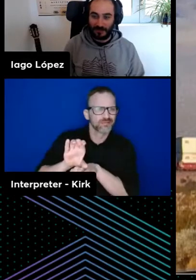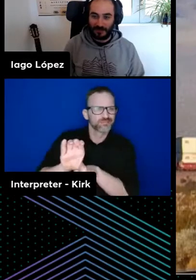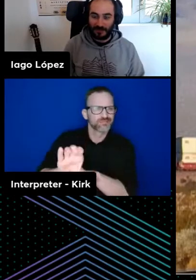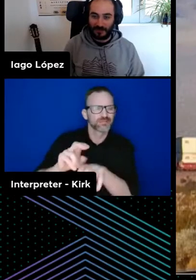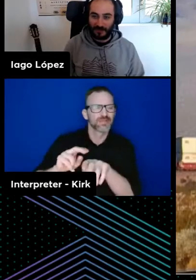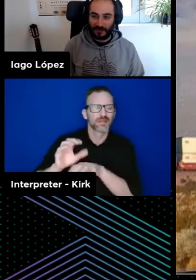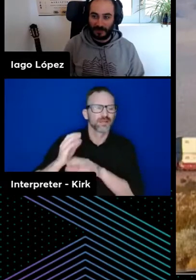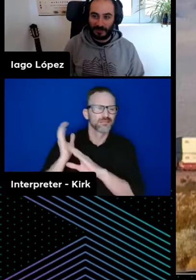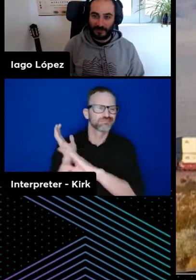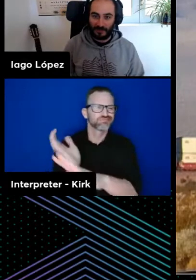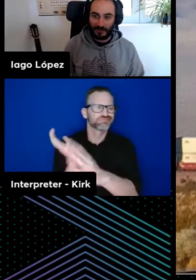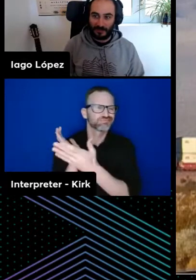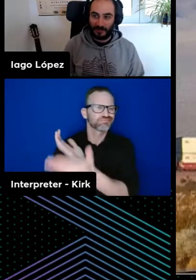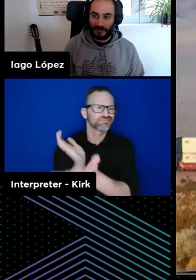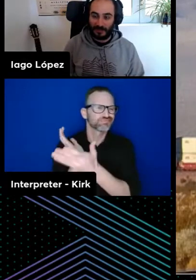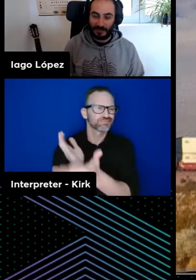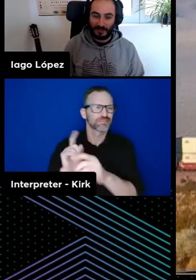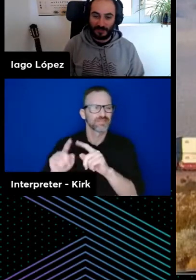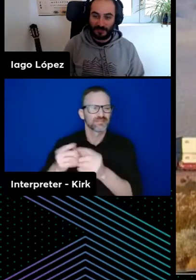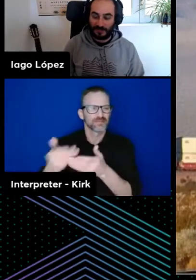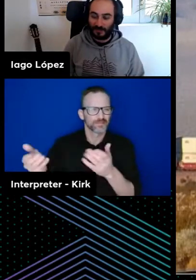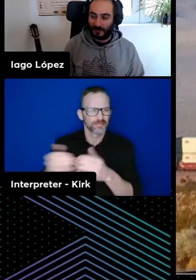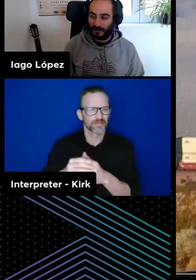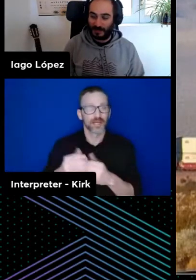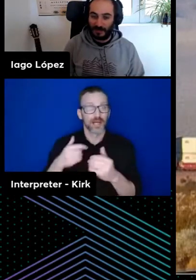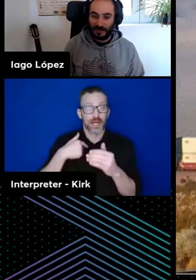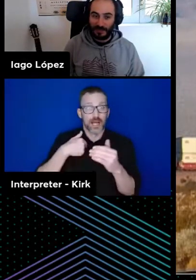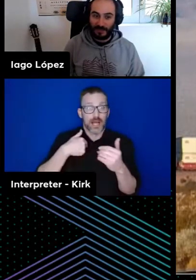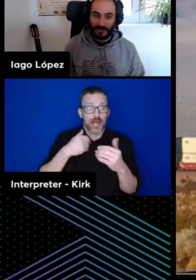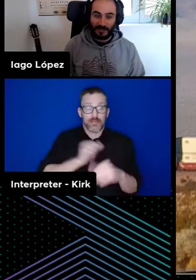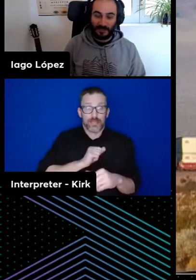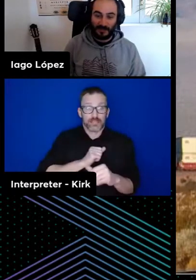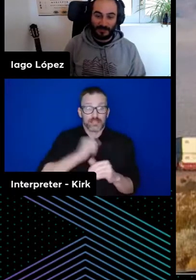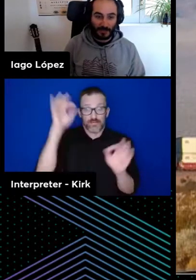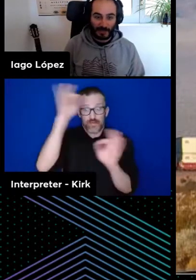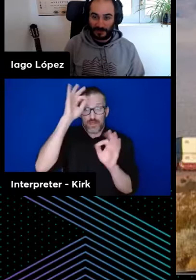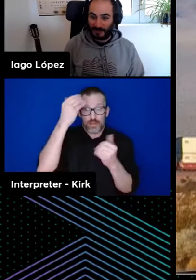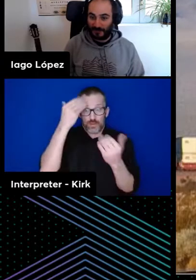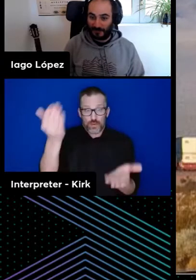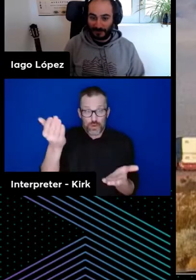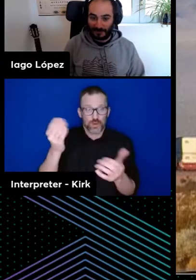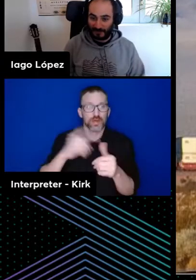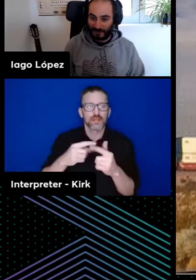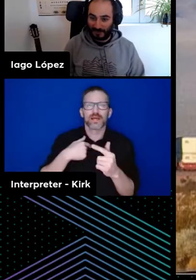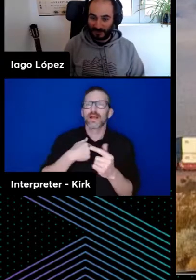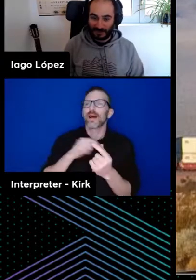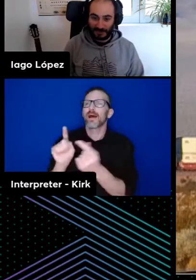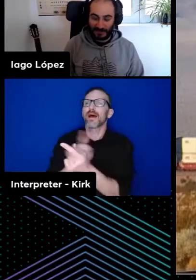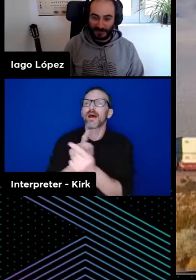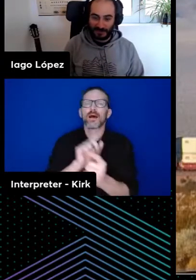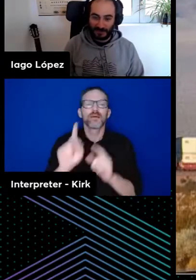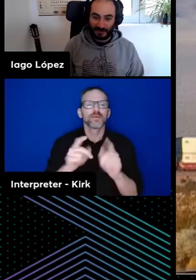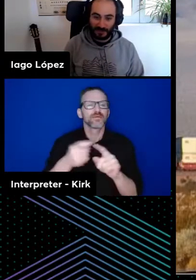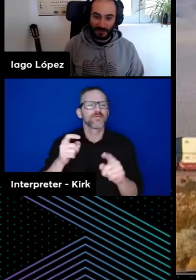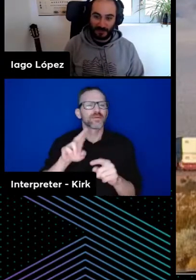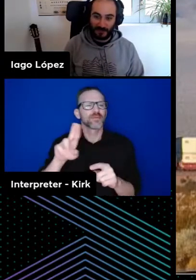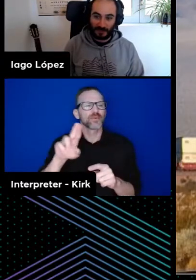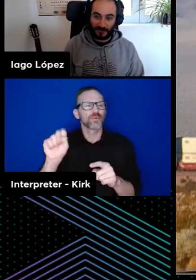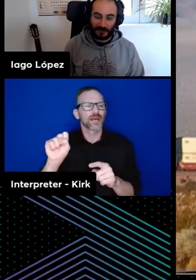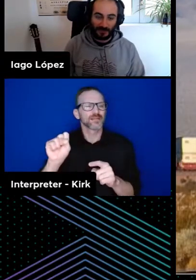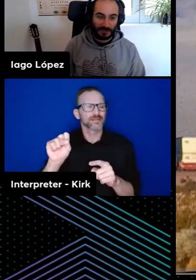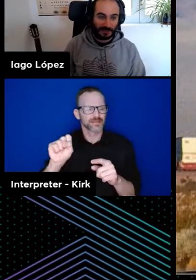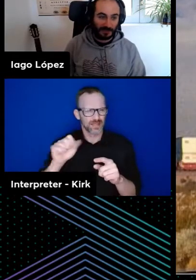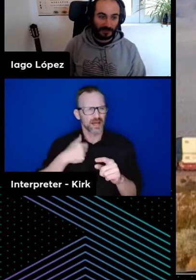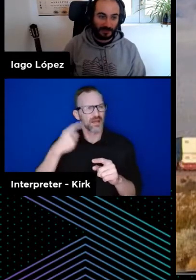know about this, and I've met some people in the U.S. that didn't know about this either. But yeah, that's I think this is a pretty